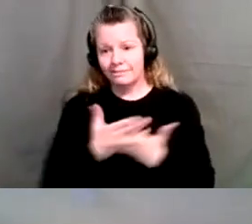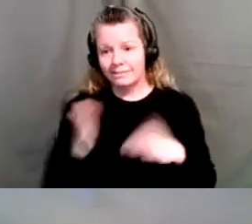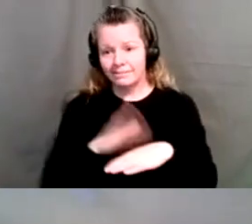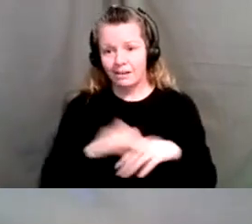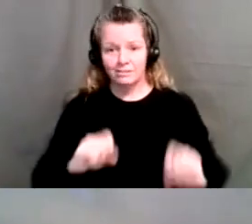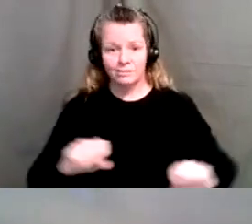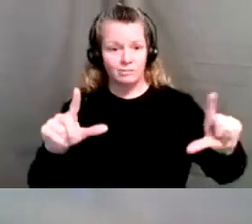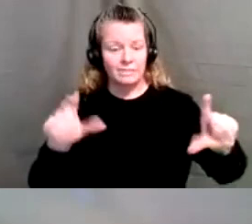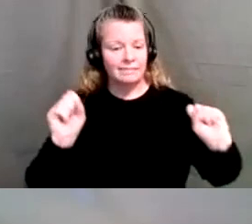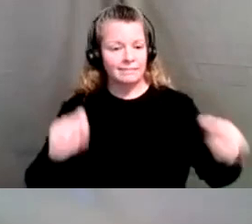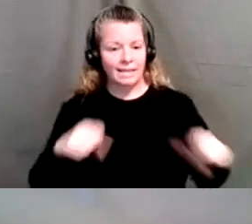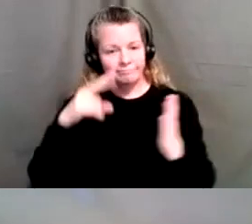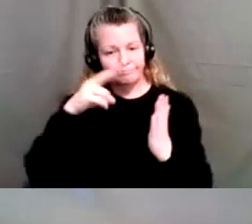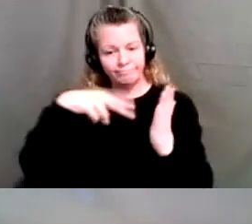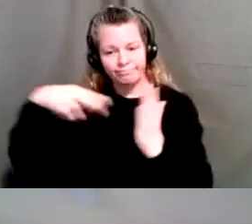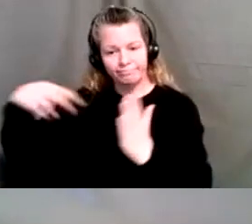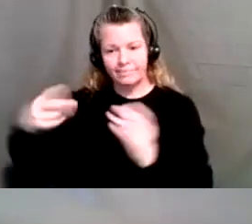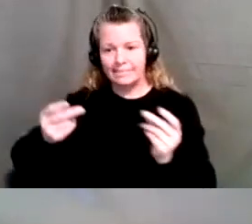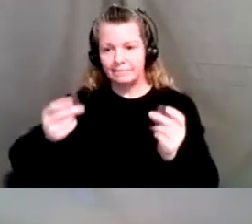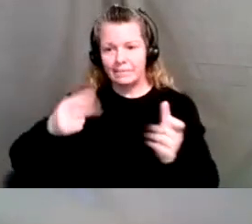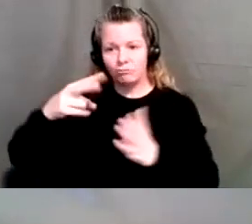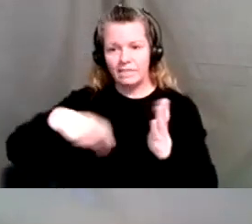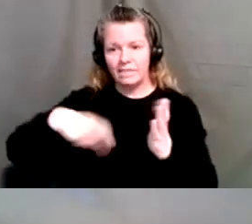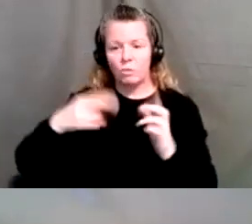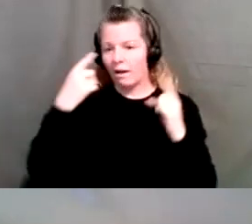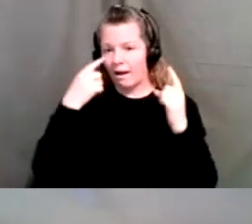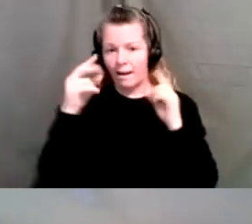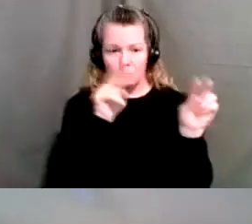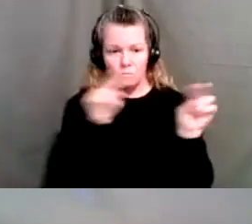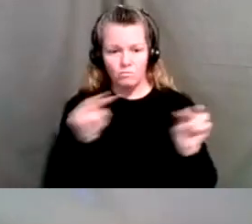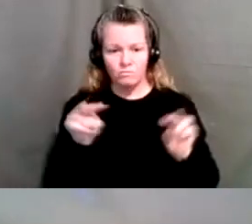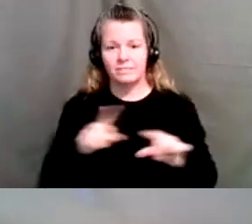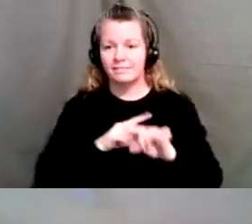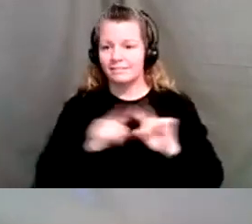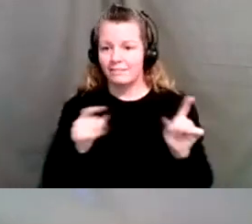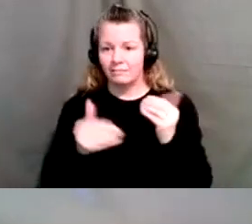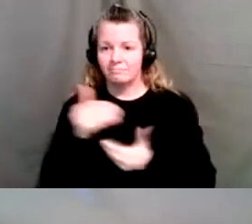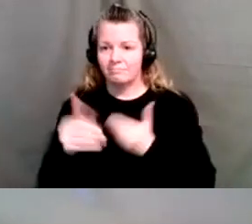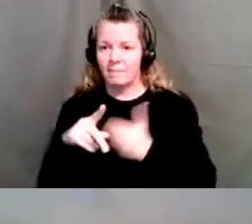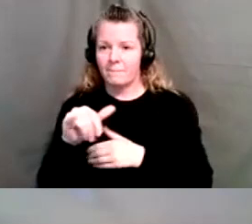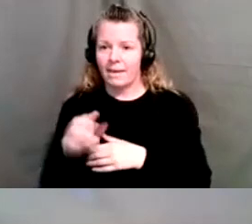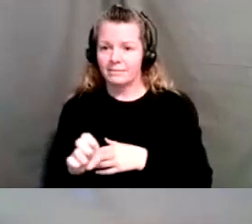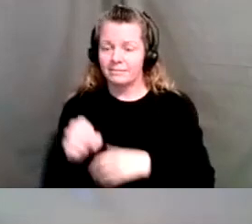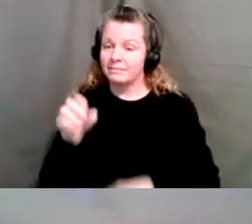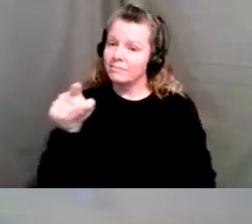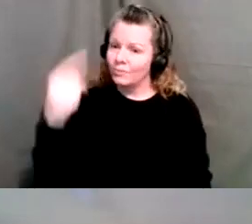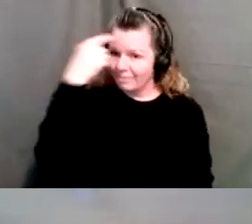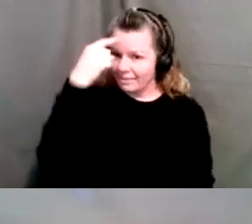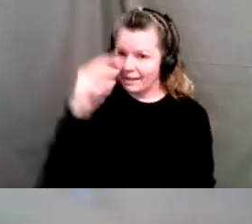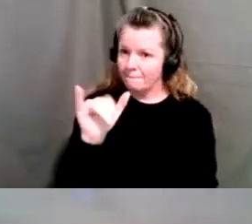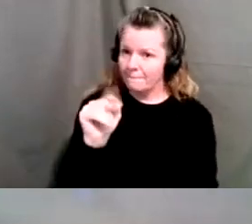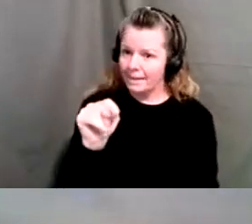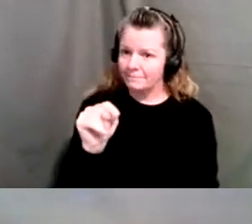start to speed read, or just your eye moves at a different pace. But what do you think, Matt? It is